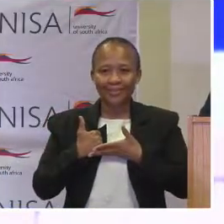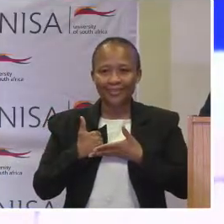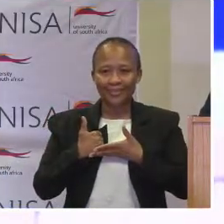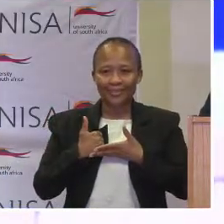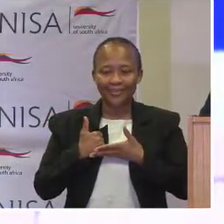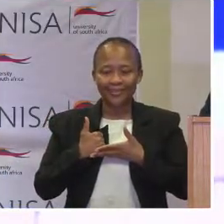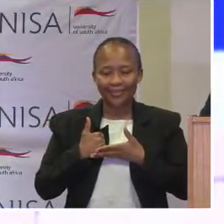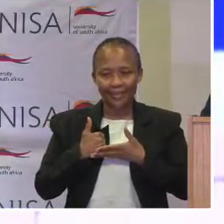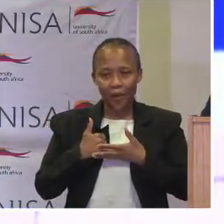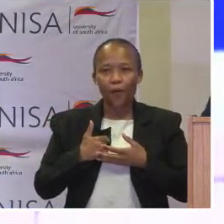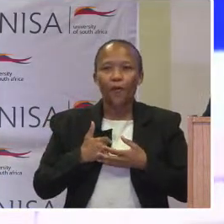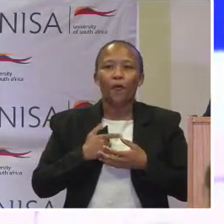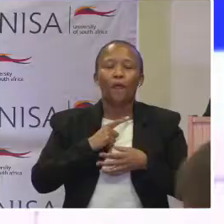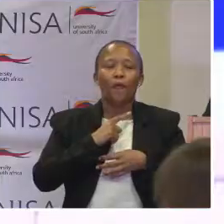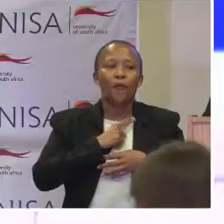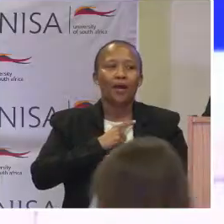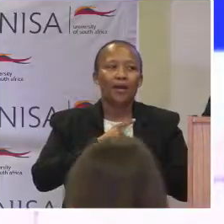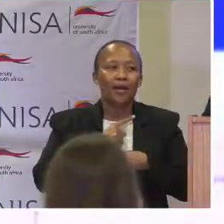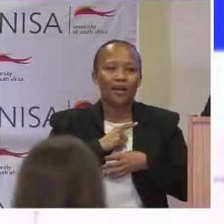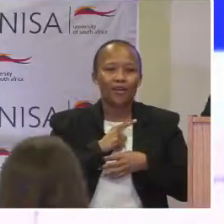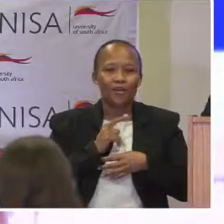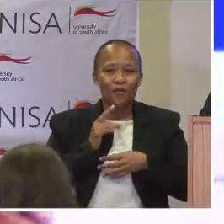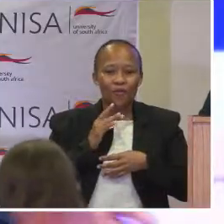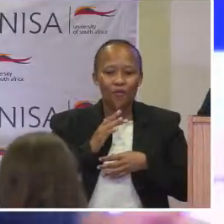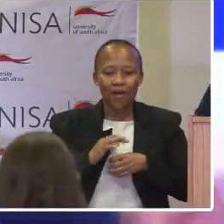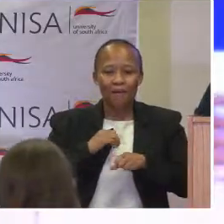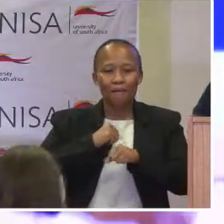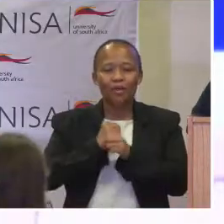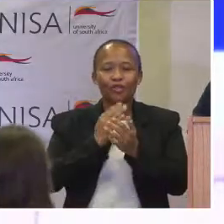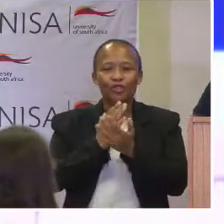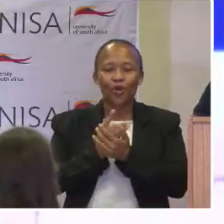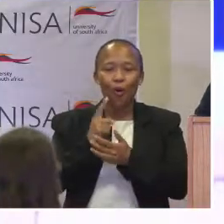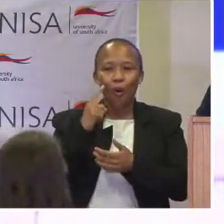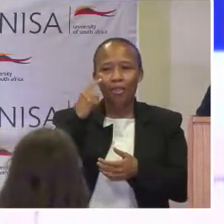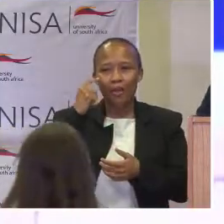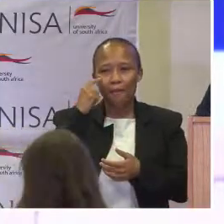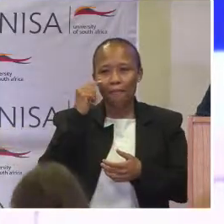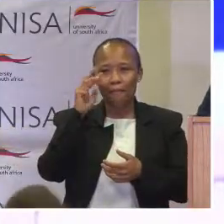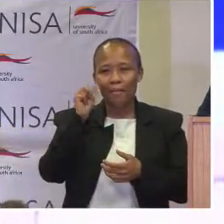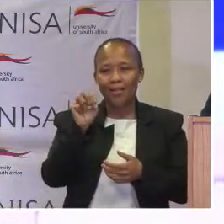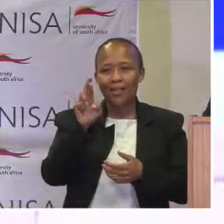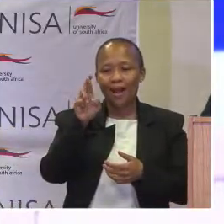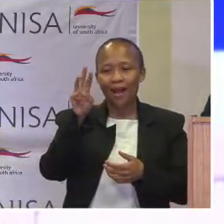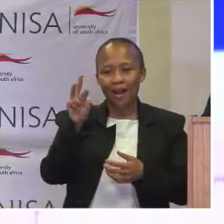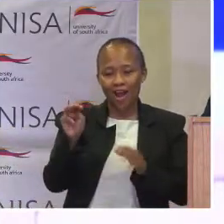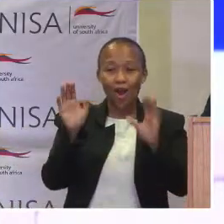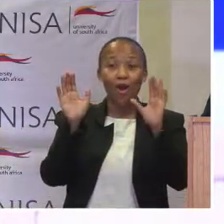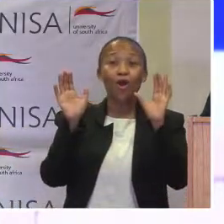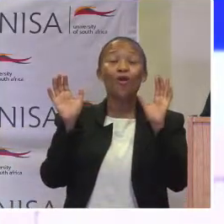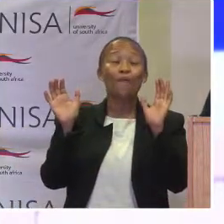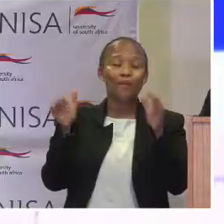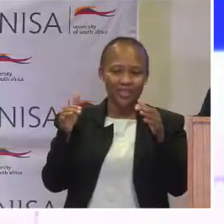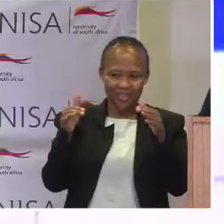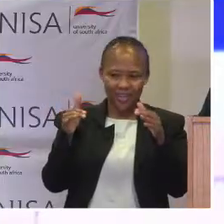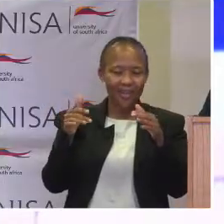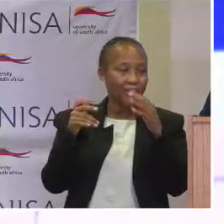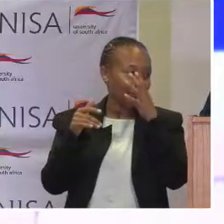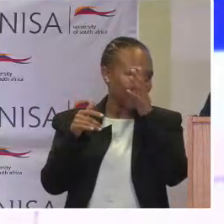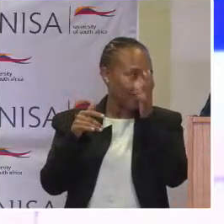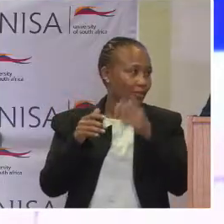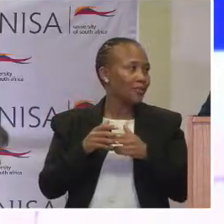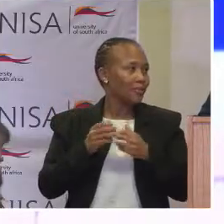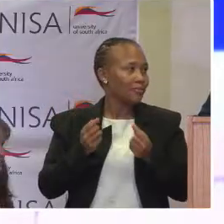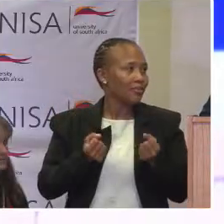We want to ensure that the Madlanga Commission has contact. So we must give you some gifts.